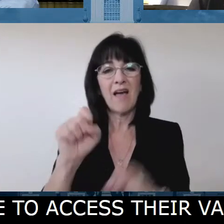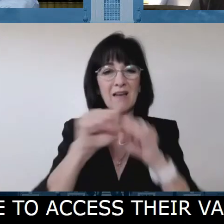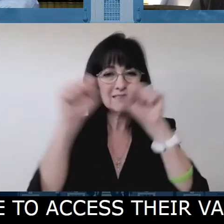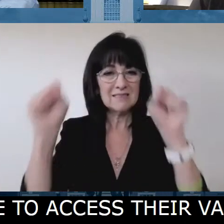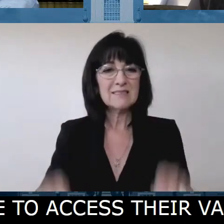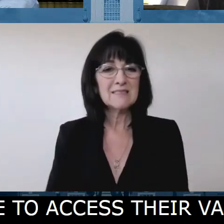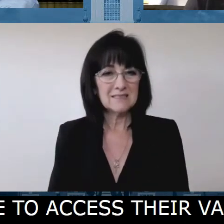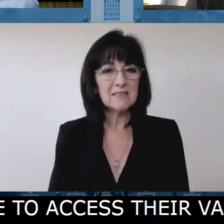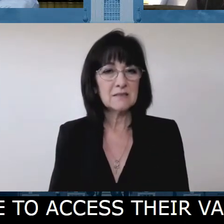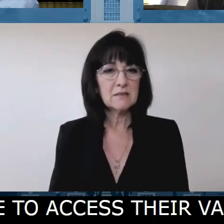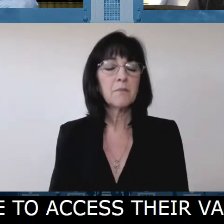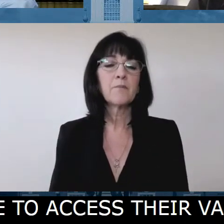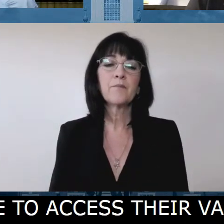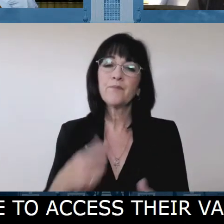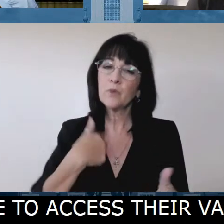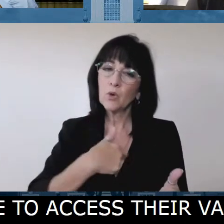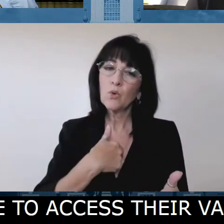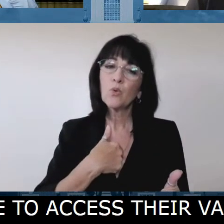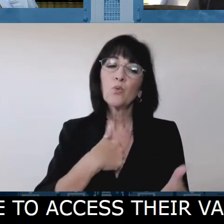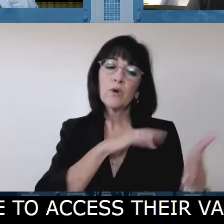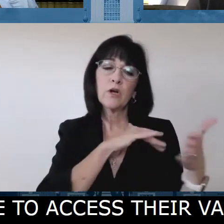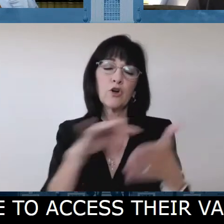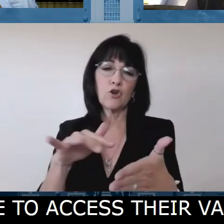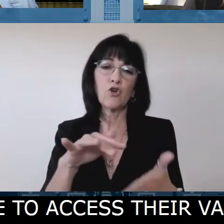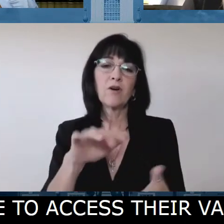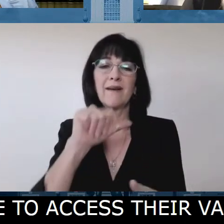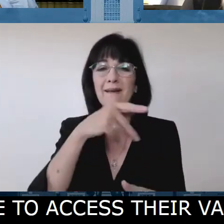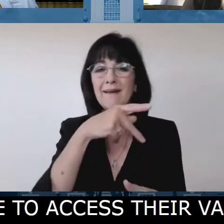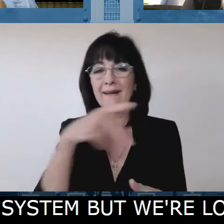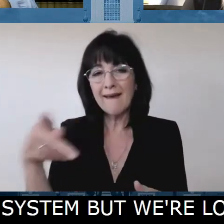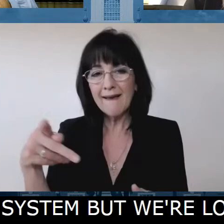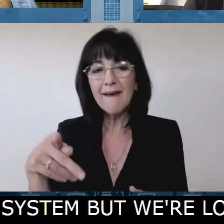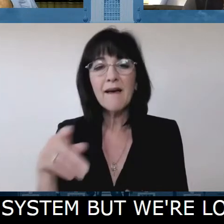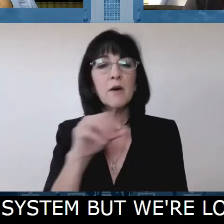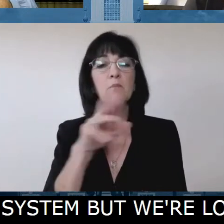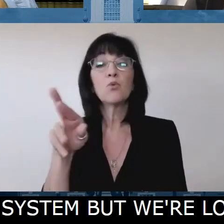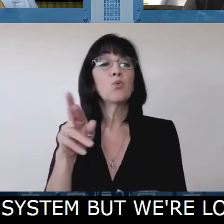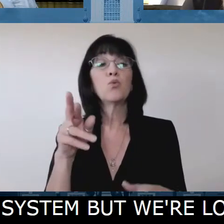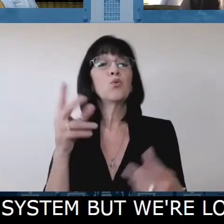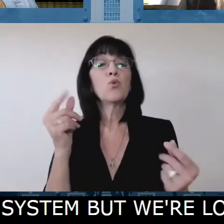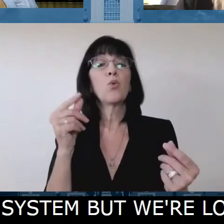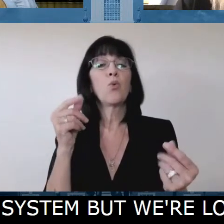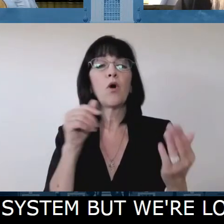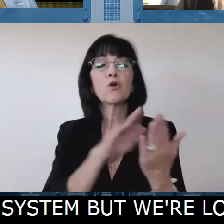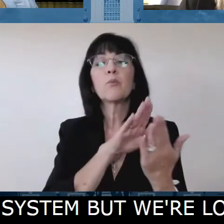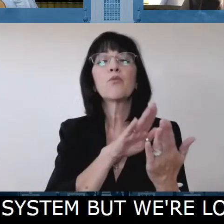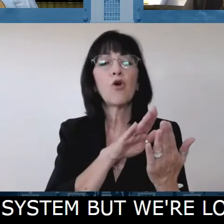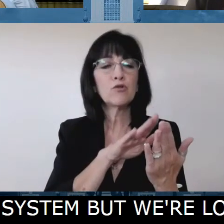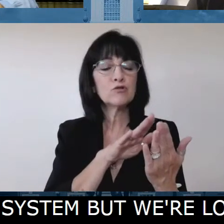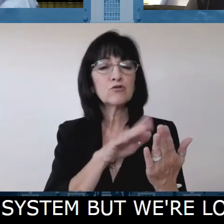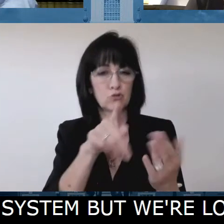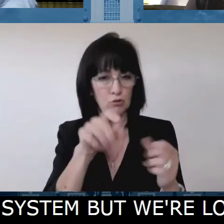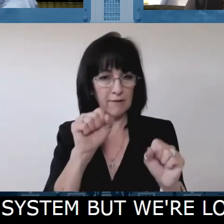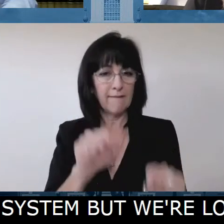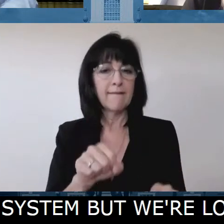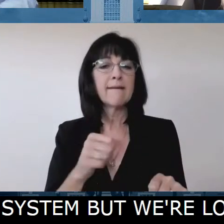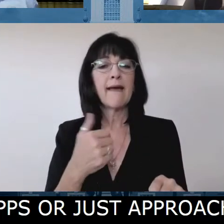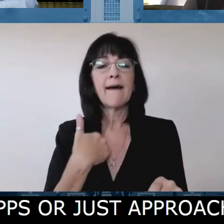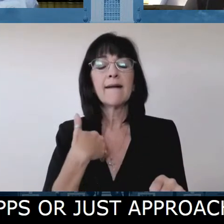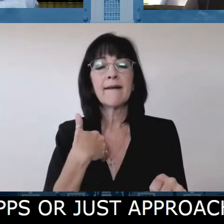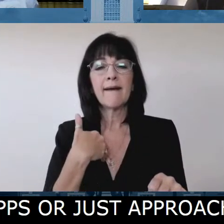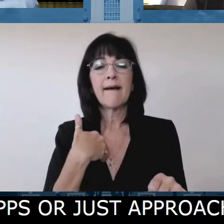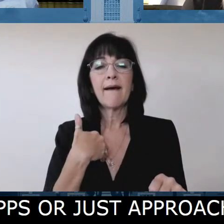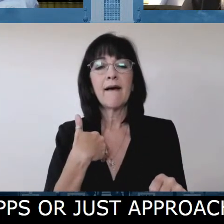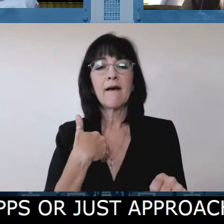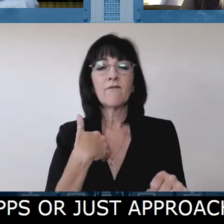other approaches, either apps or just an approach where you can keep an electronic version of your card